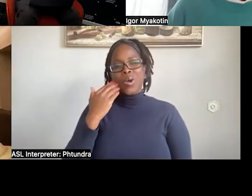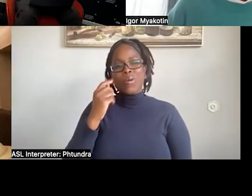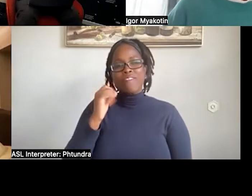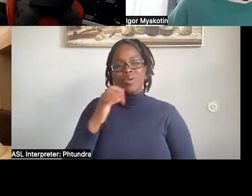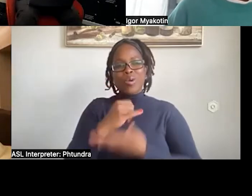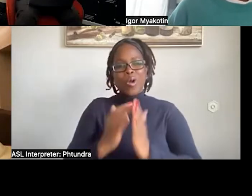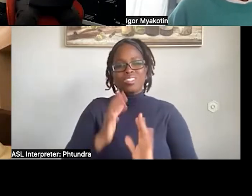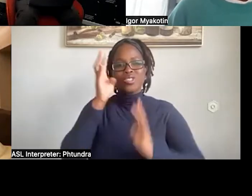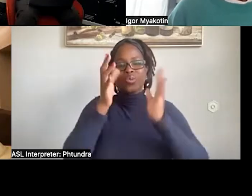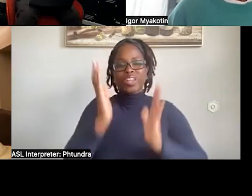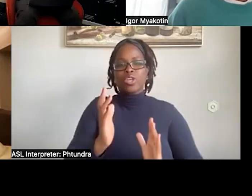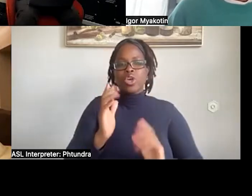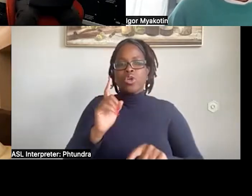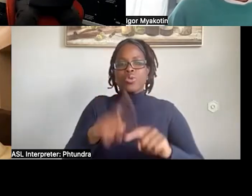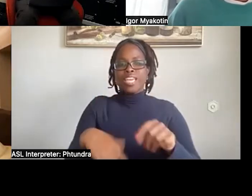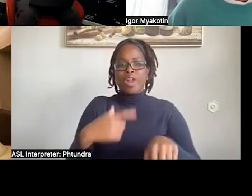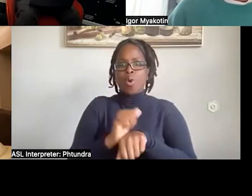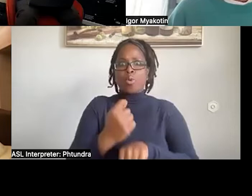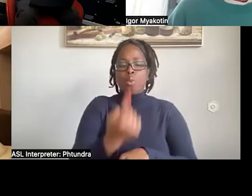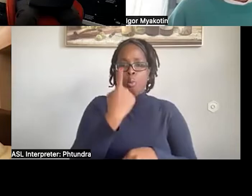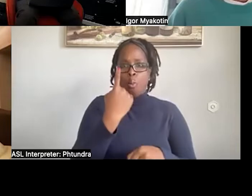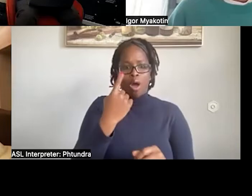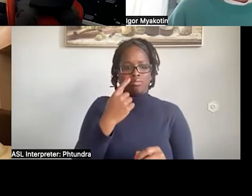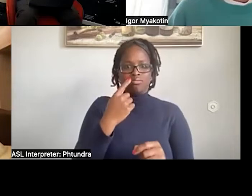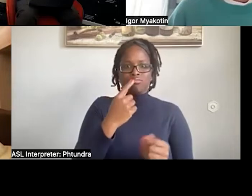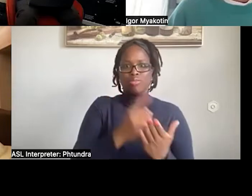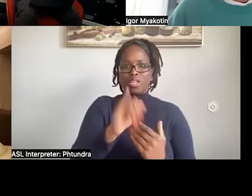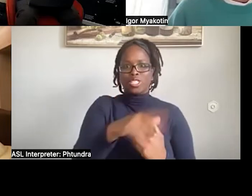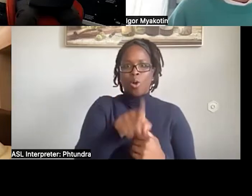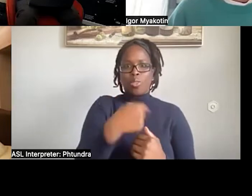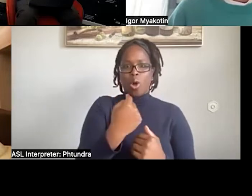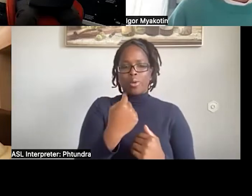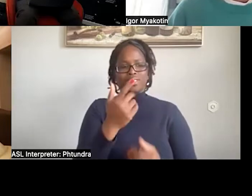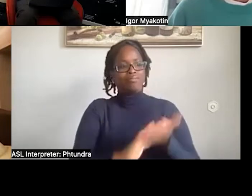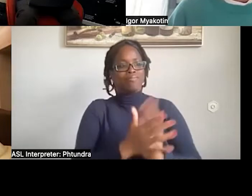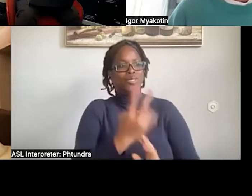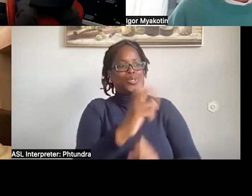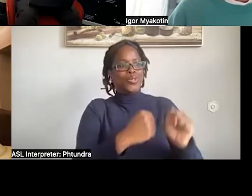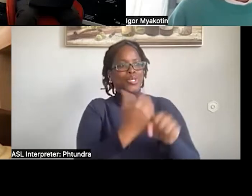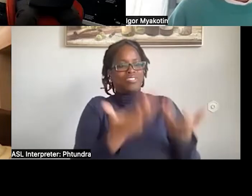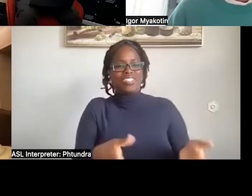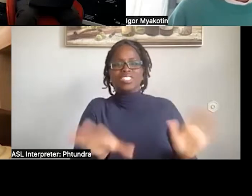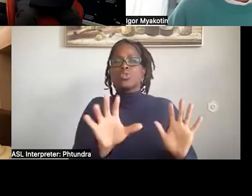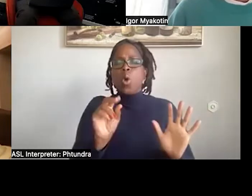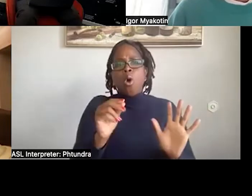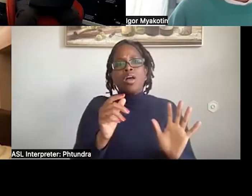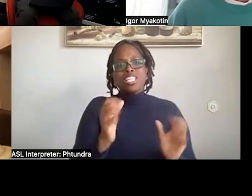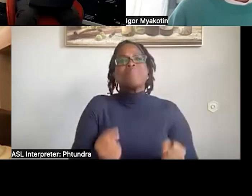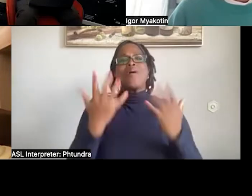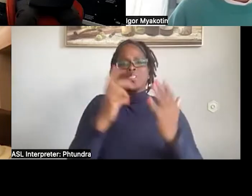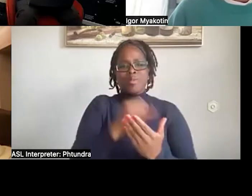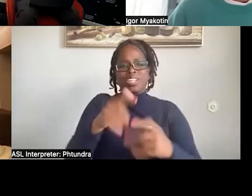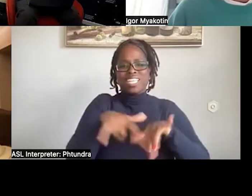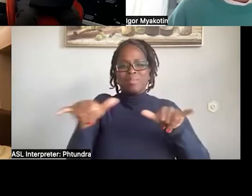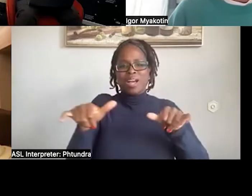your 2 years to be done. So he's learning, for example, to work with multiple projects at the same